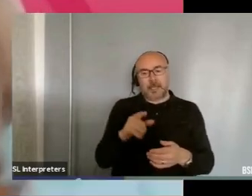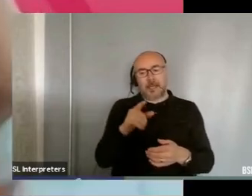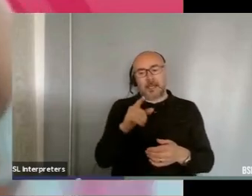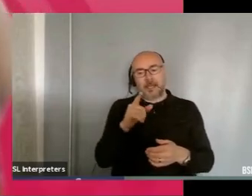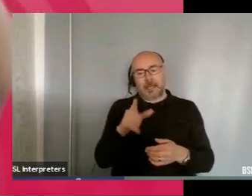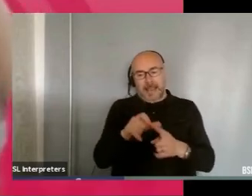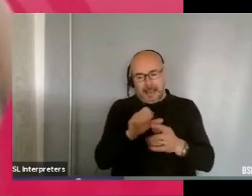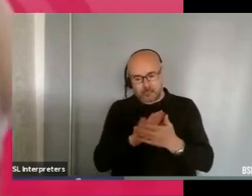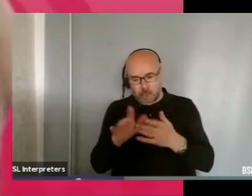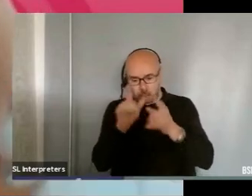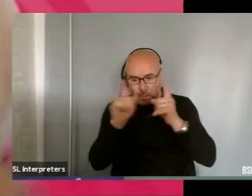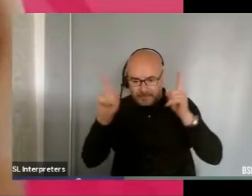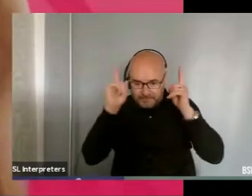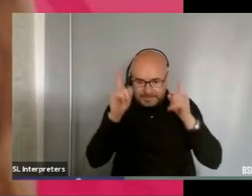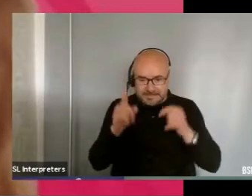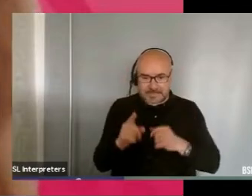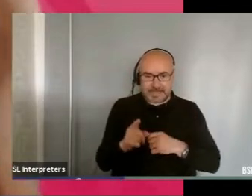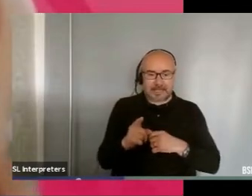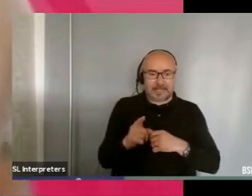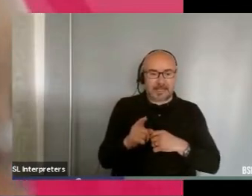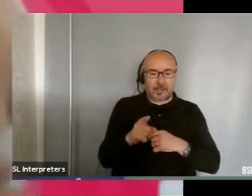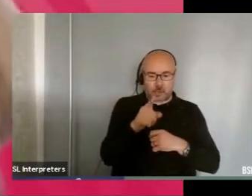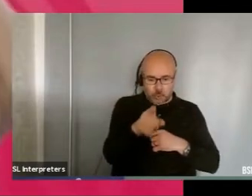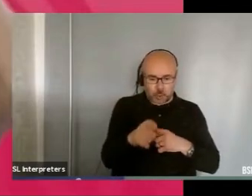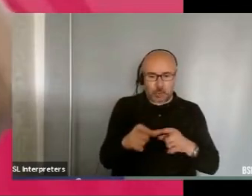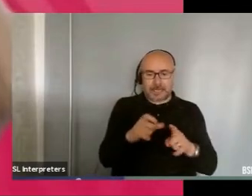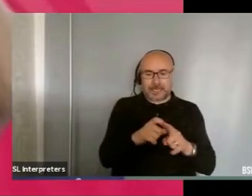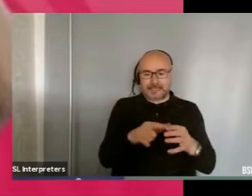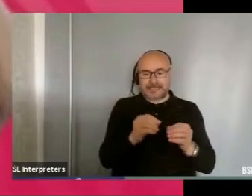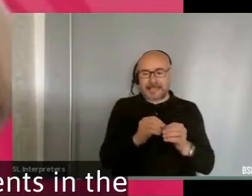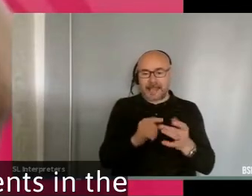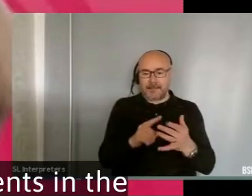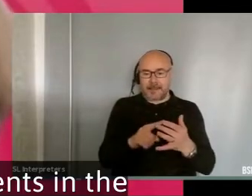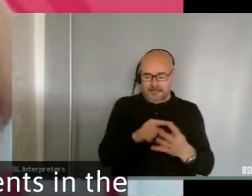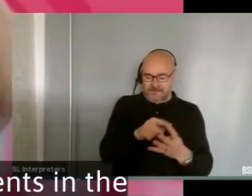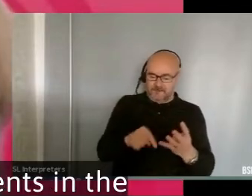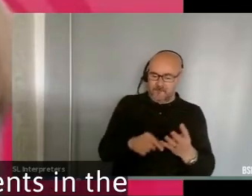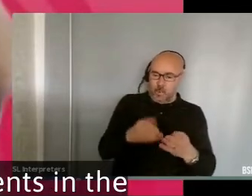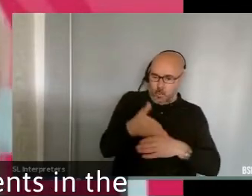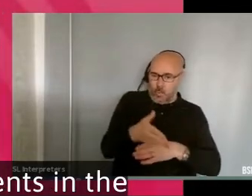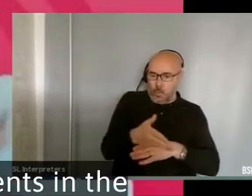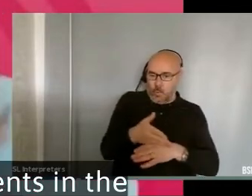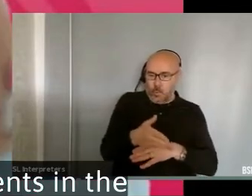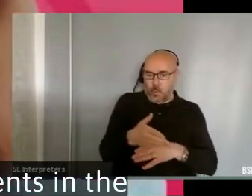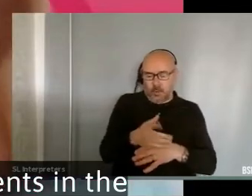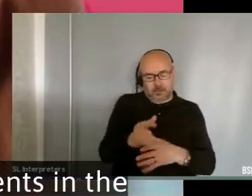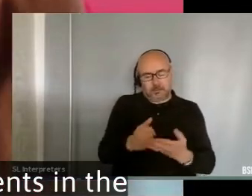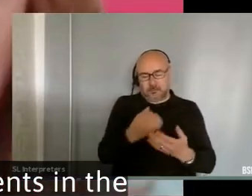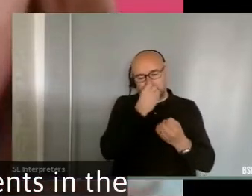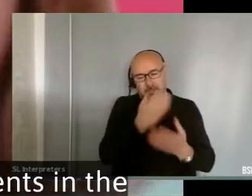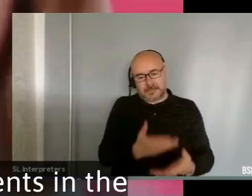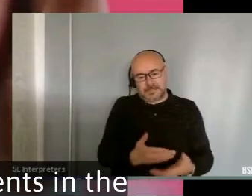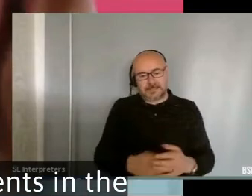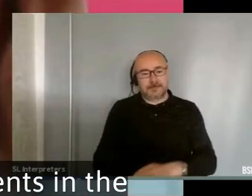this along with yourselves. So that's great. I think what I'm going to do now, because there's been lots of compliments in the chat line